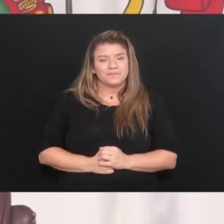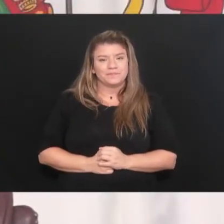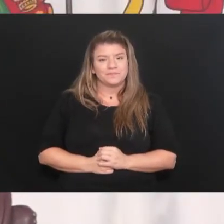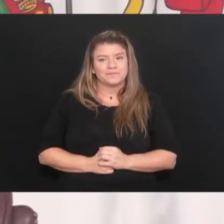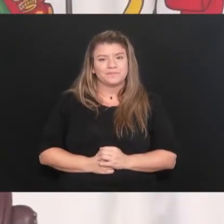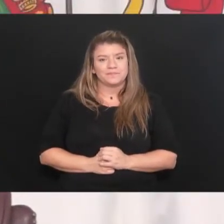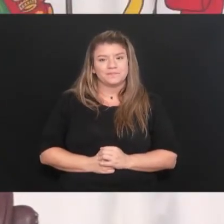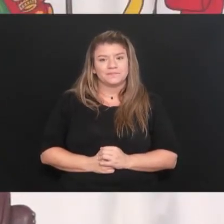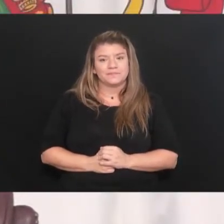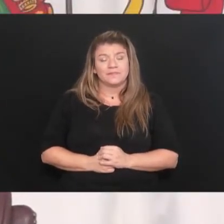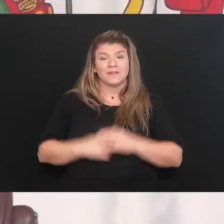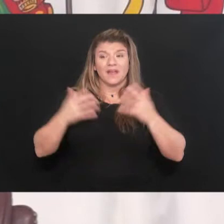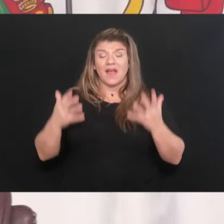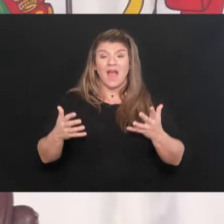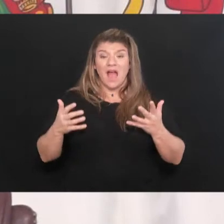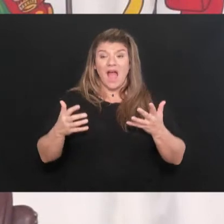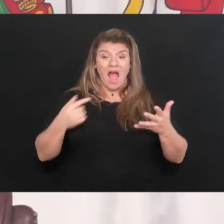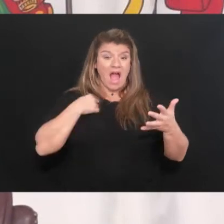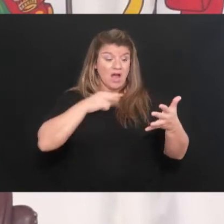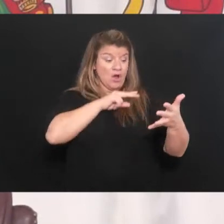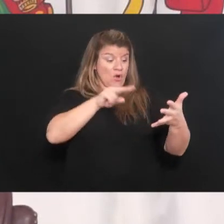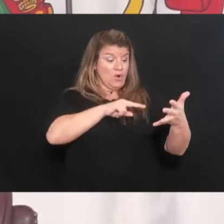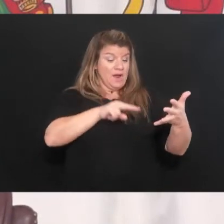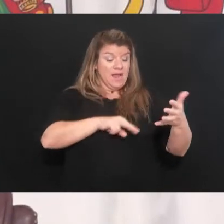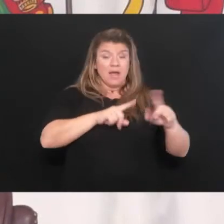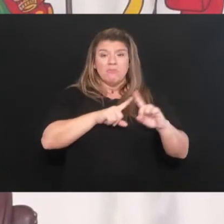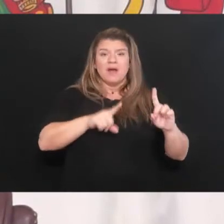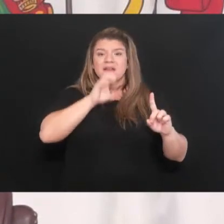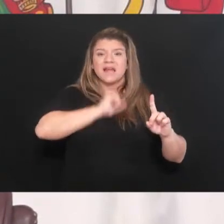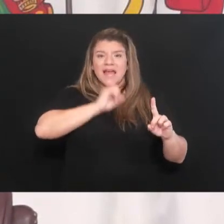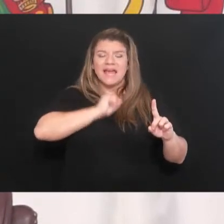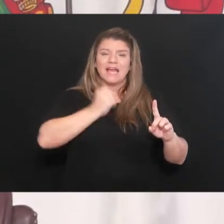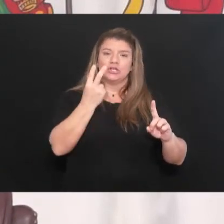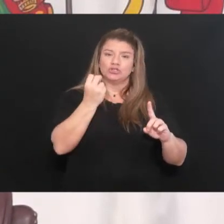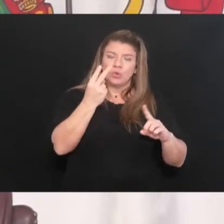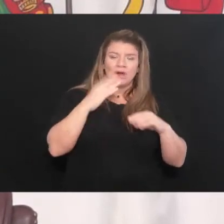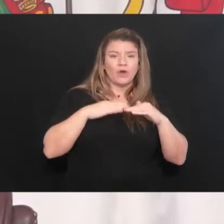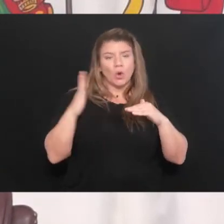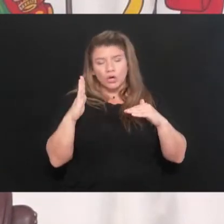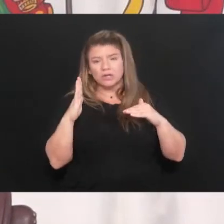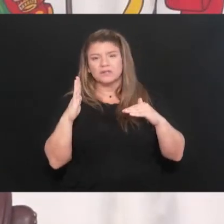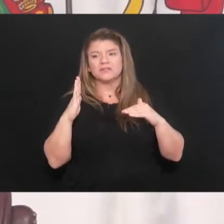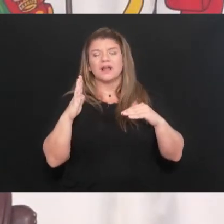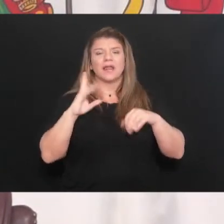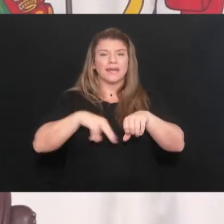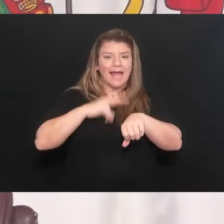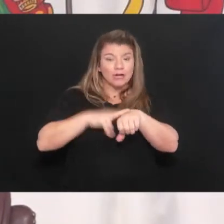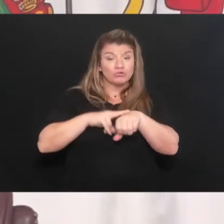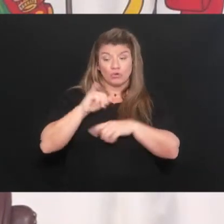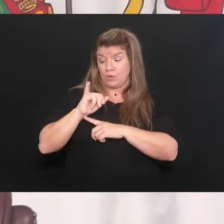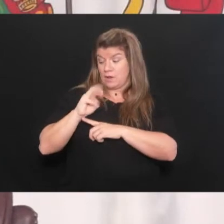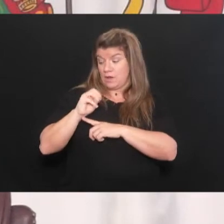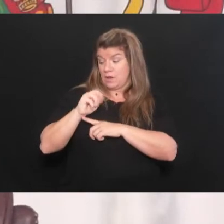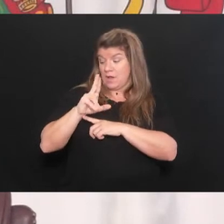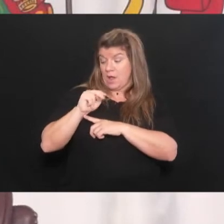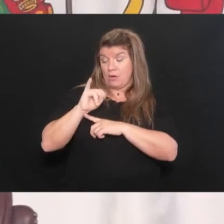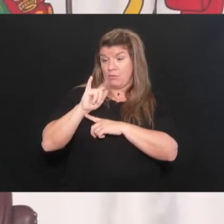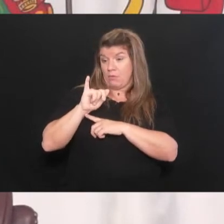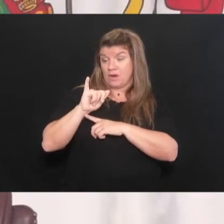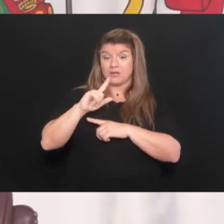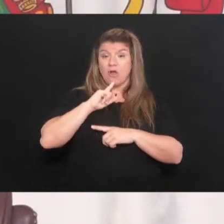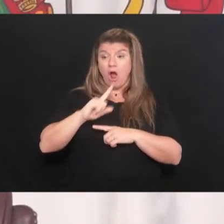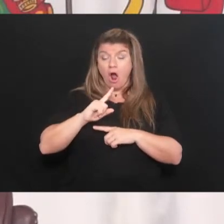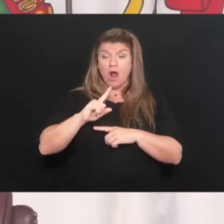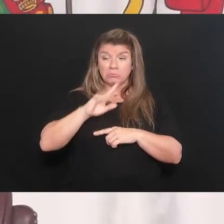No point in me reading through this, but their age eligibility, 12 and older, you know, the natural immunities are very questionable